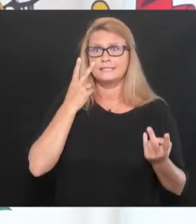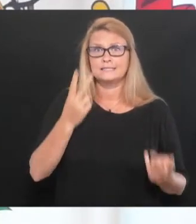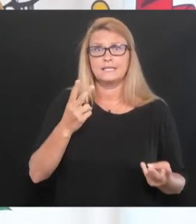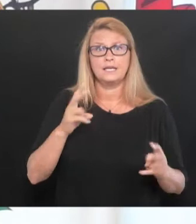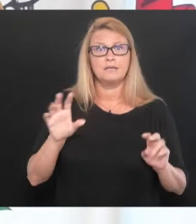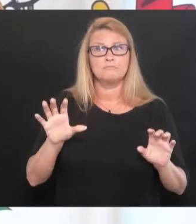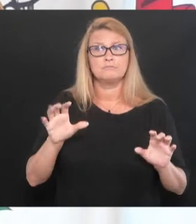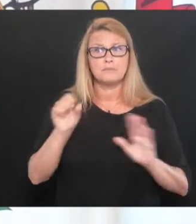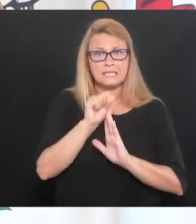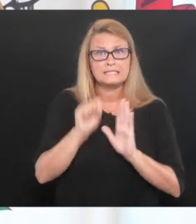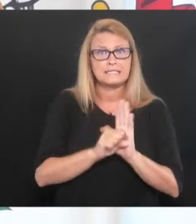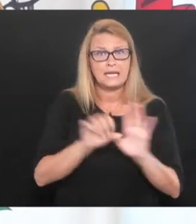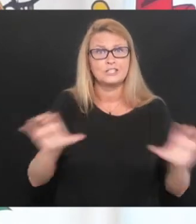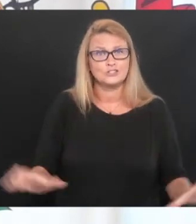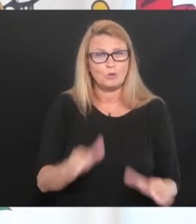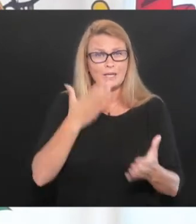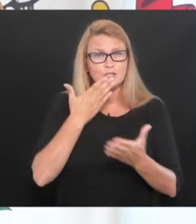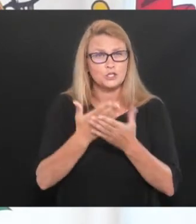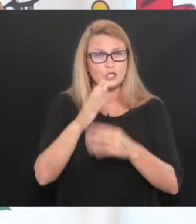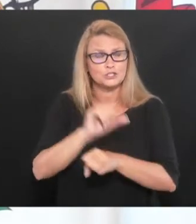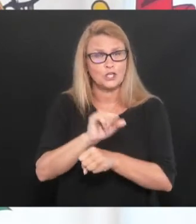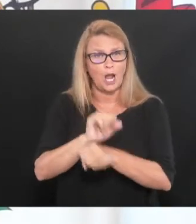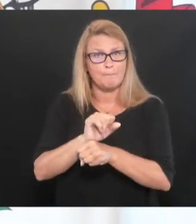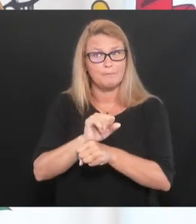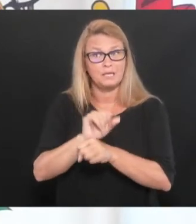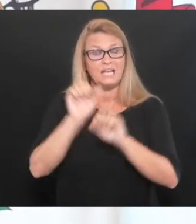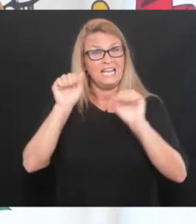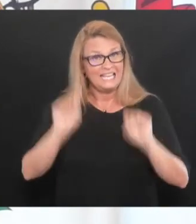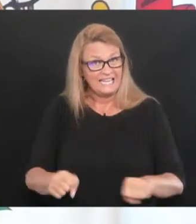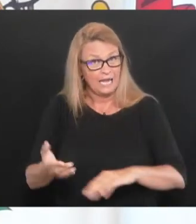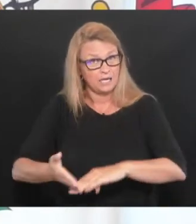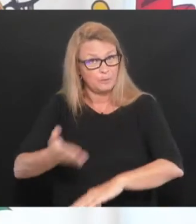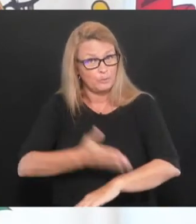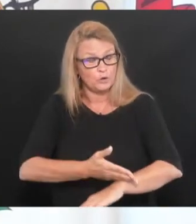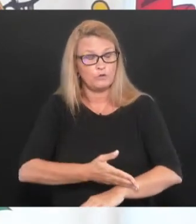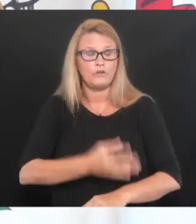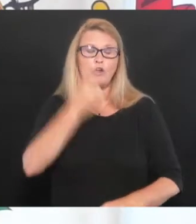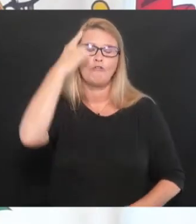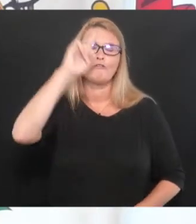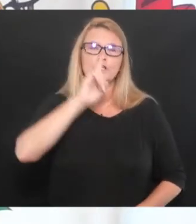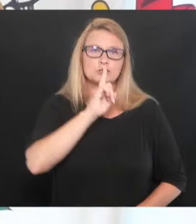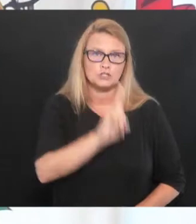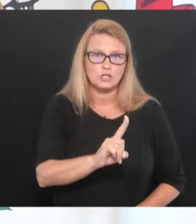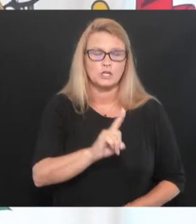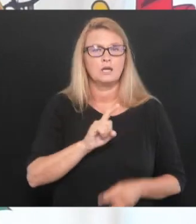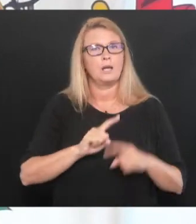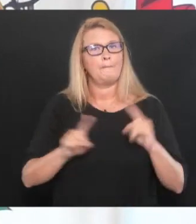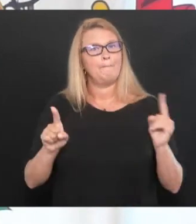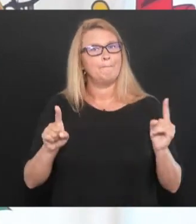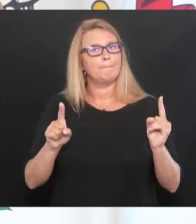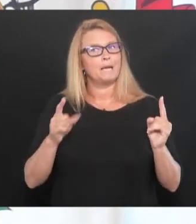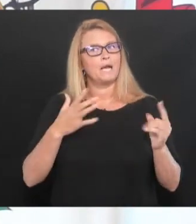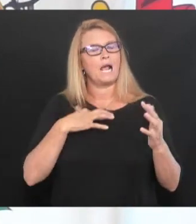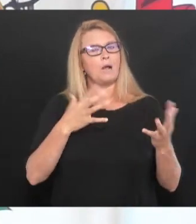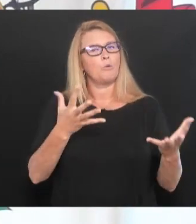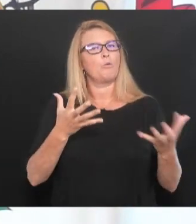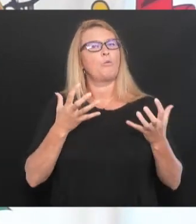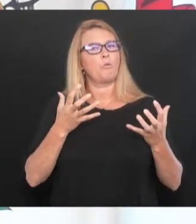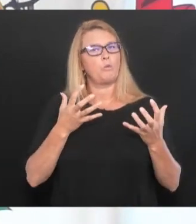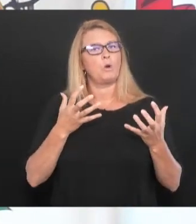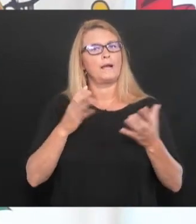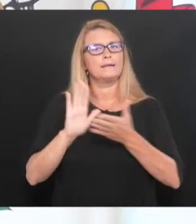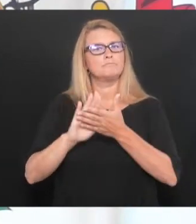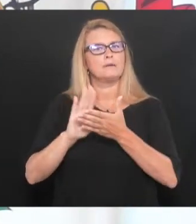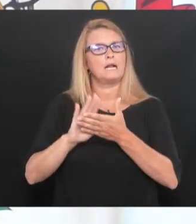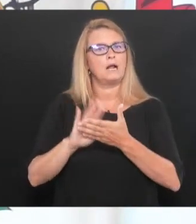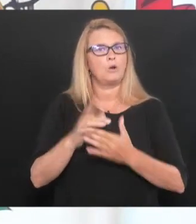job. Can it be a lot better? Absolutely. The thing that I absolutely just want to hang my hat on is